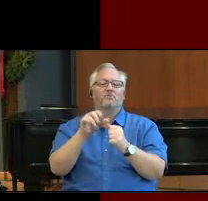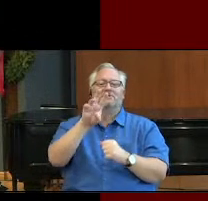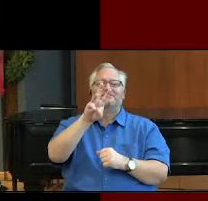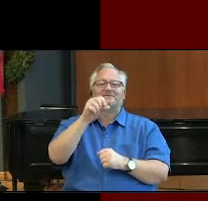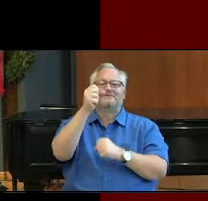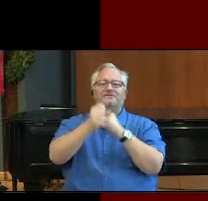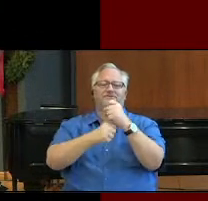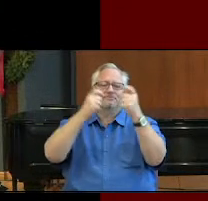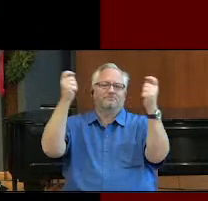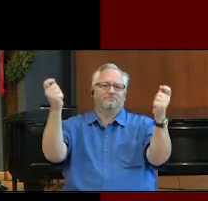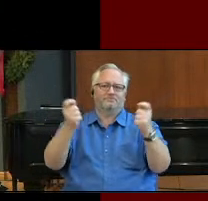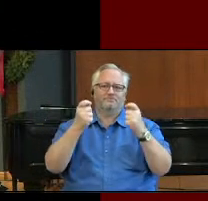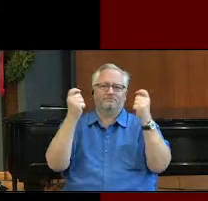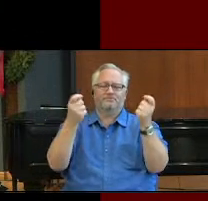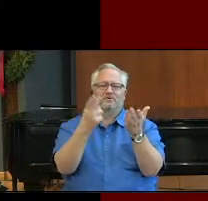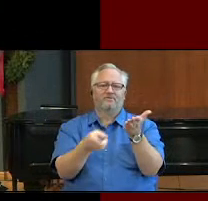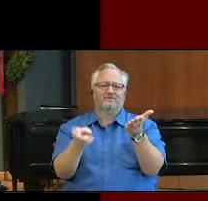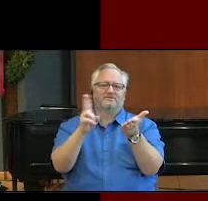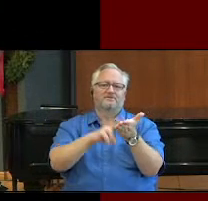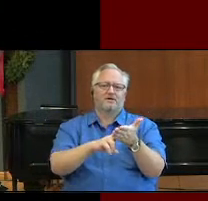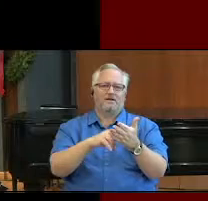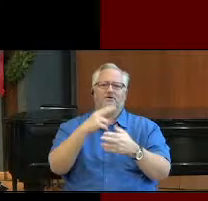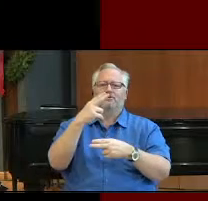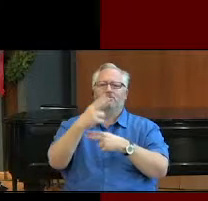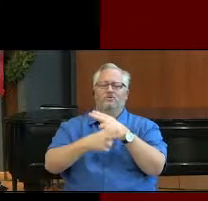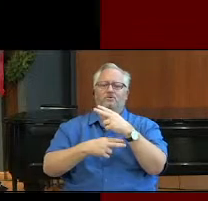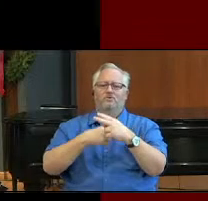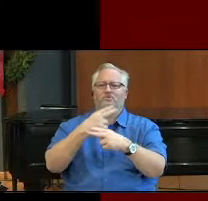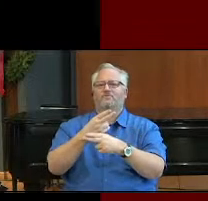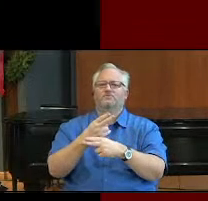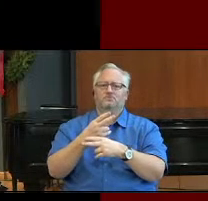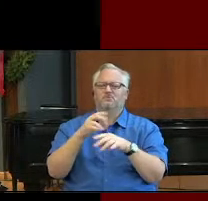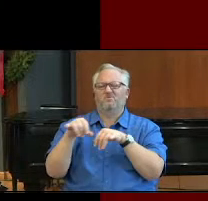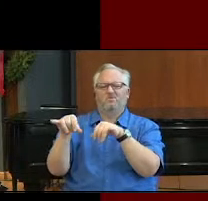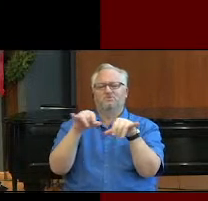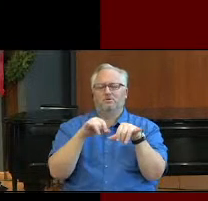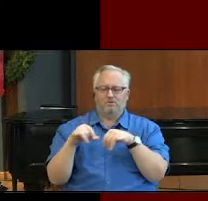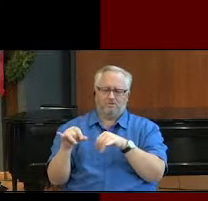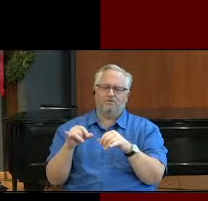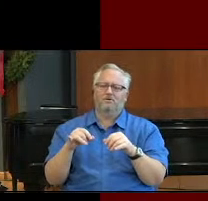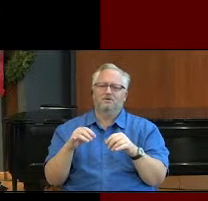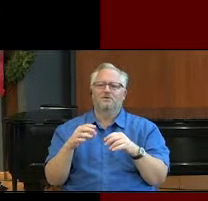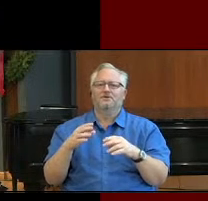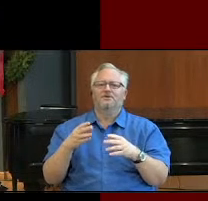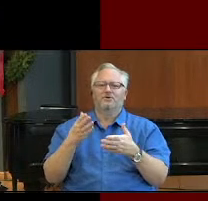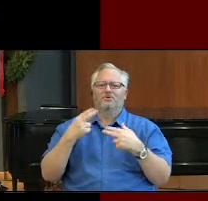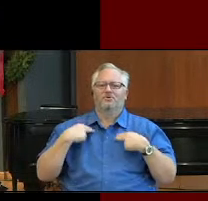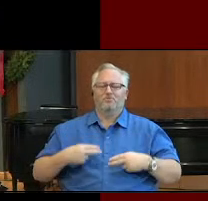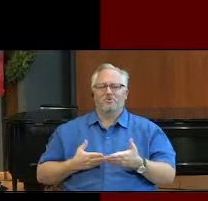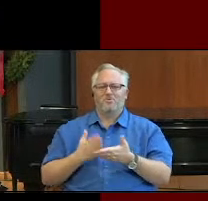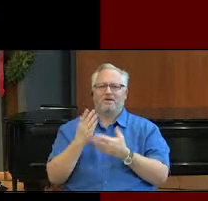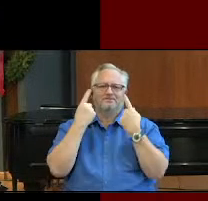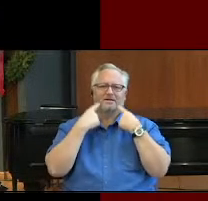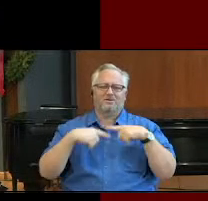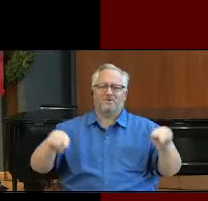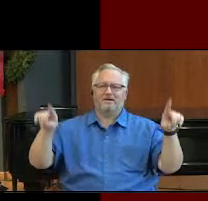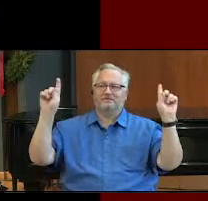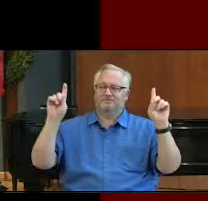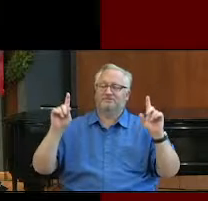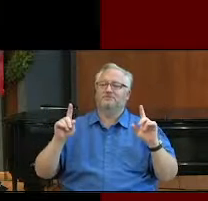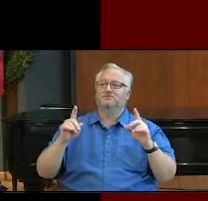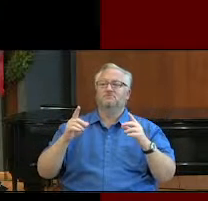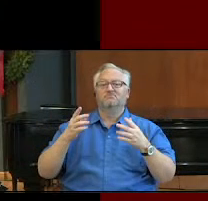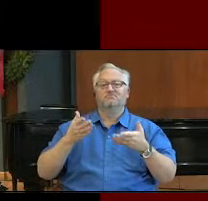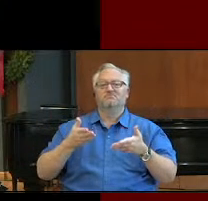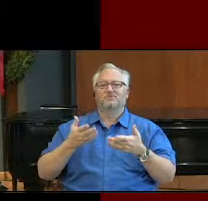60th anniversary of the signing of the Universal Declaration of Human Rights. The UN planned to discuss the human rights of just